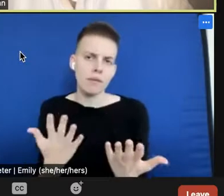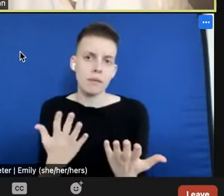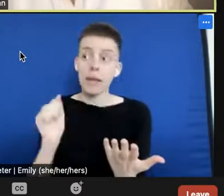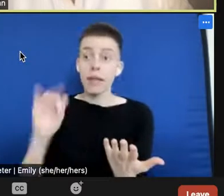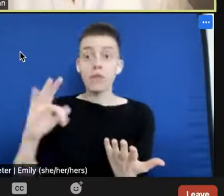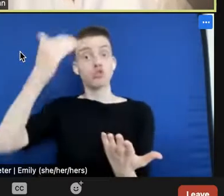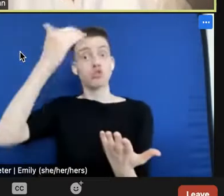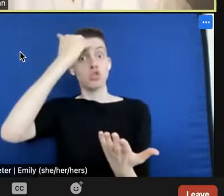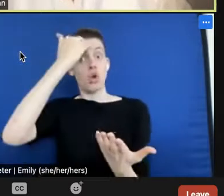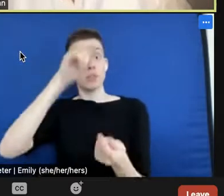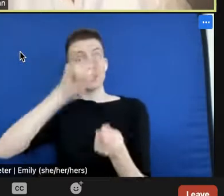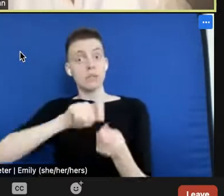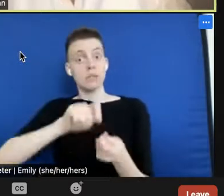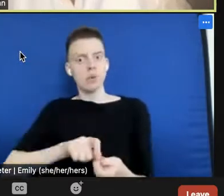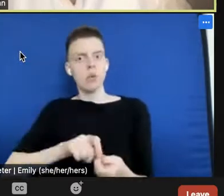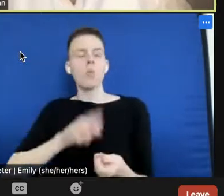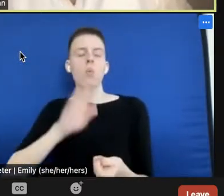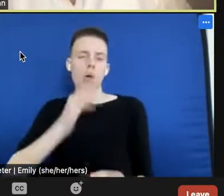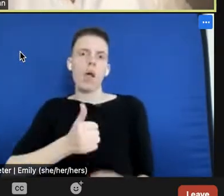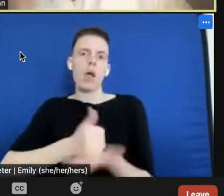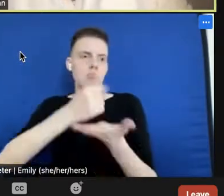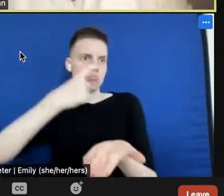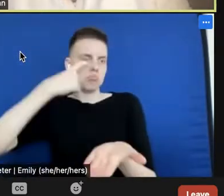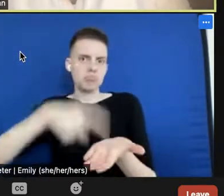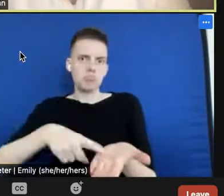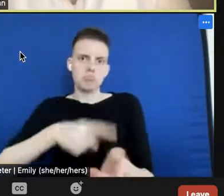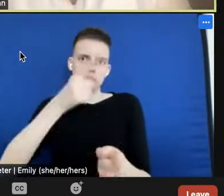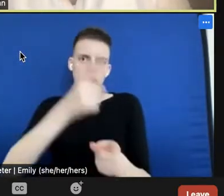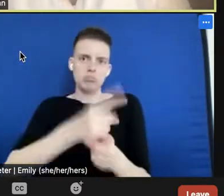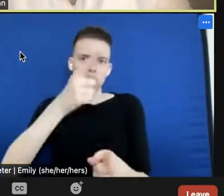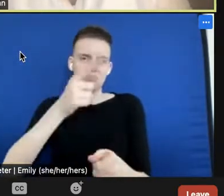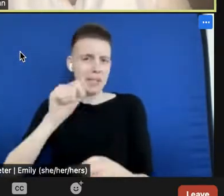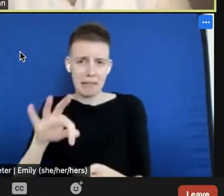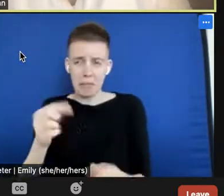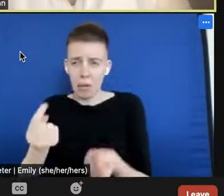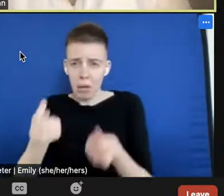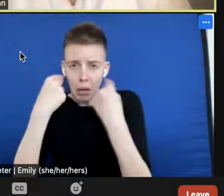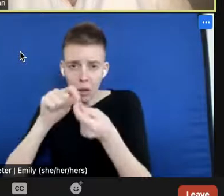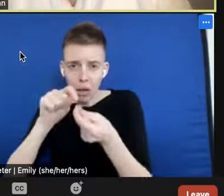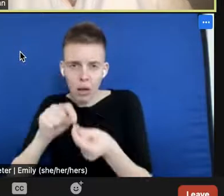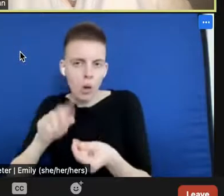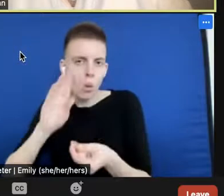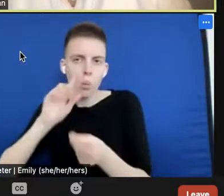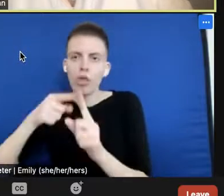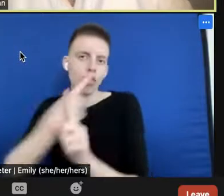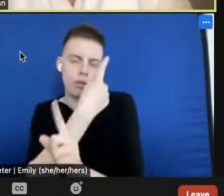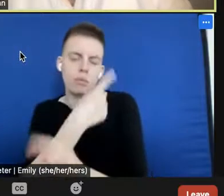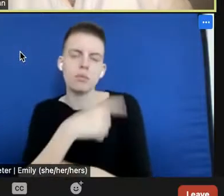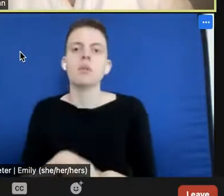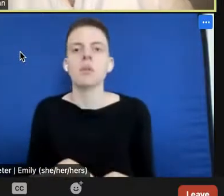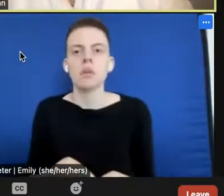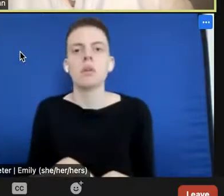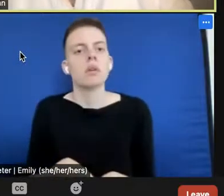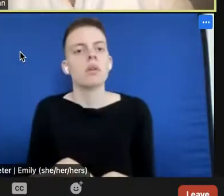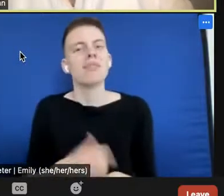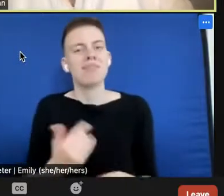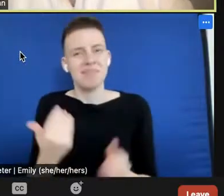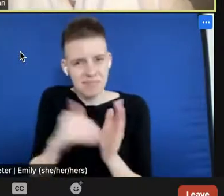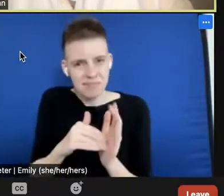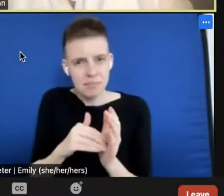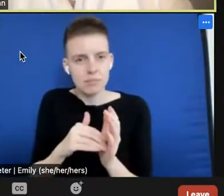correctly. So again, I want to say, and I'm sure this was said last week as well, please remember, this child